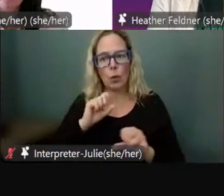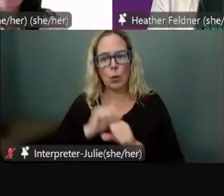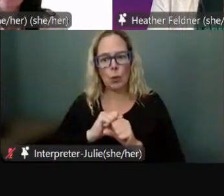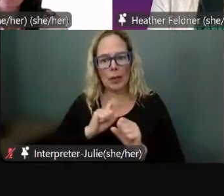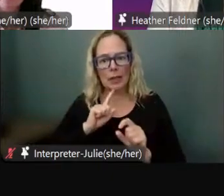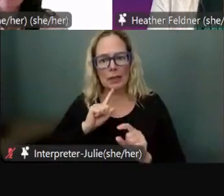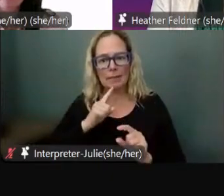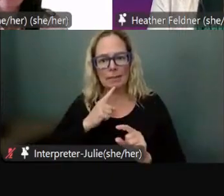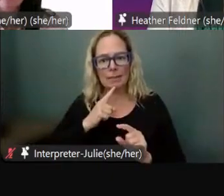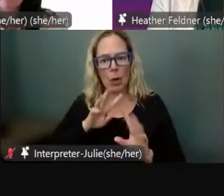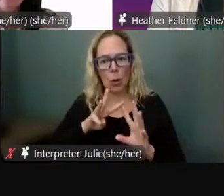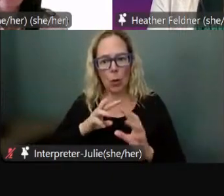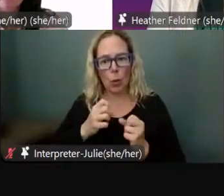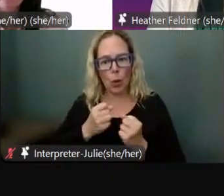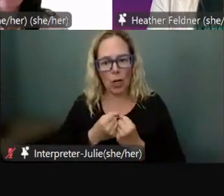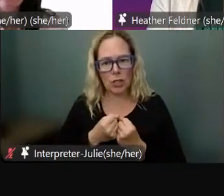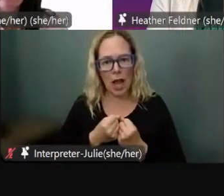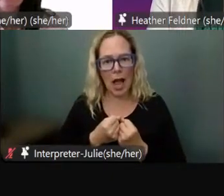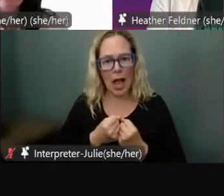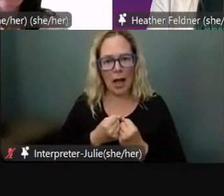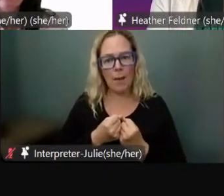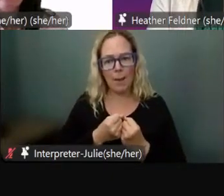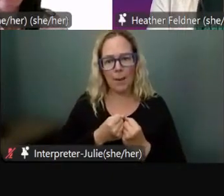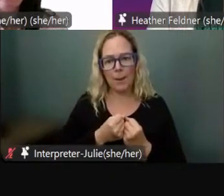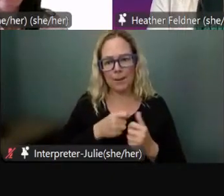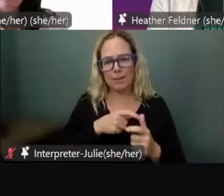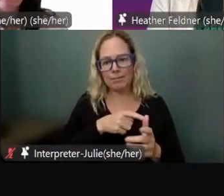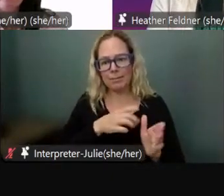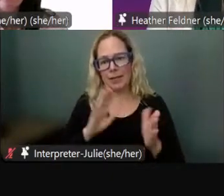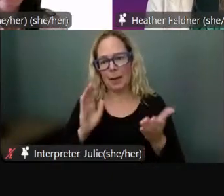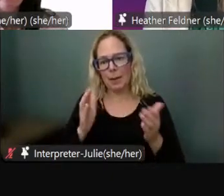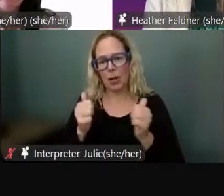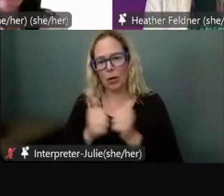setting versus spreading it out over the 2 courses.